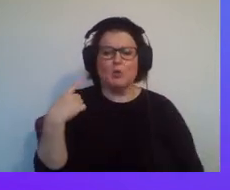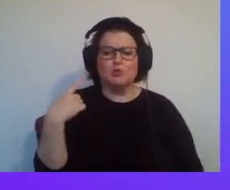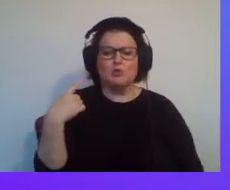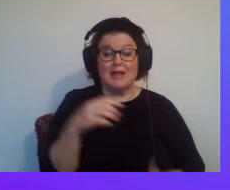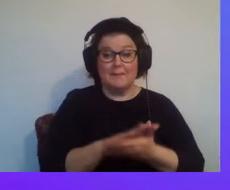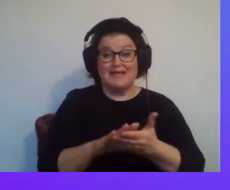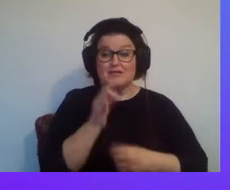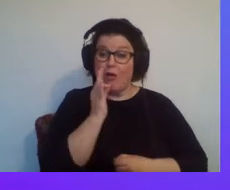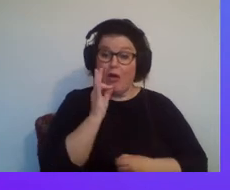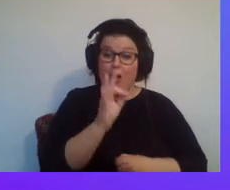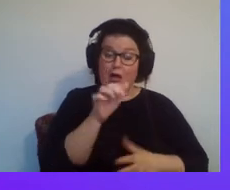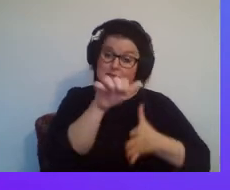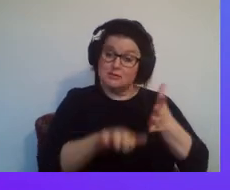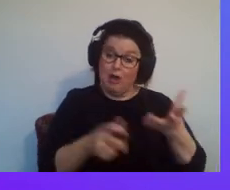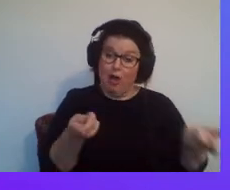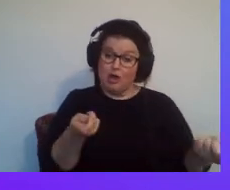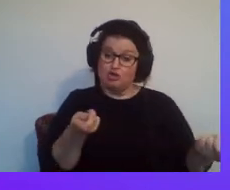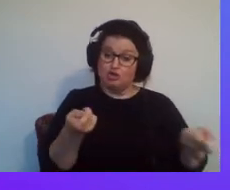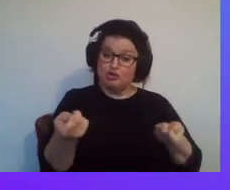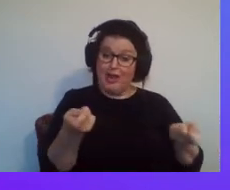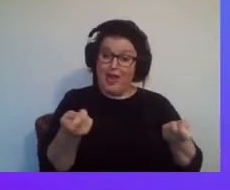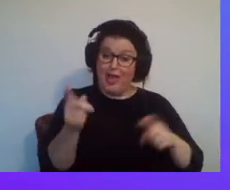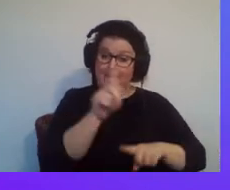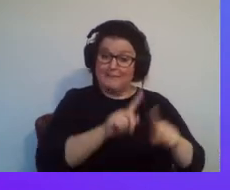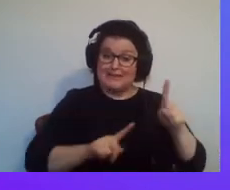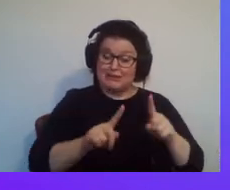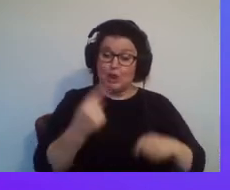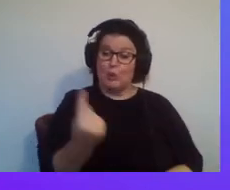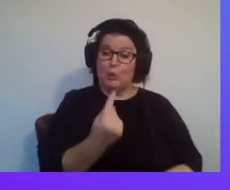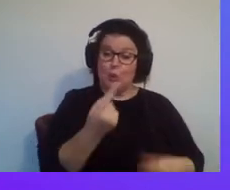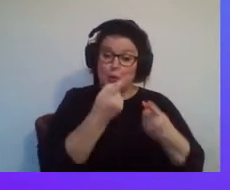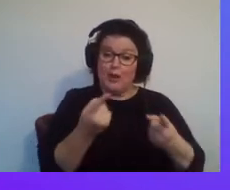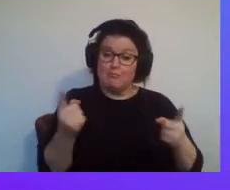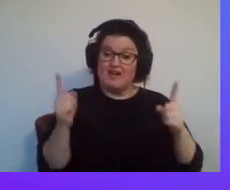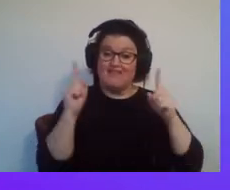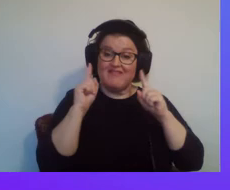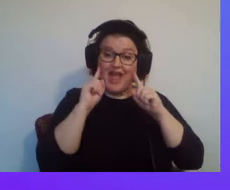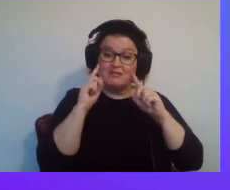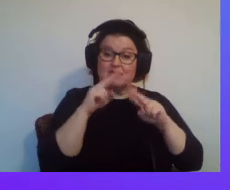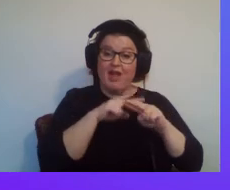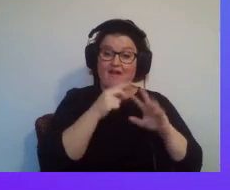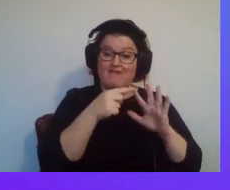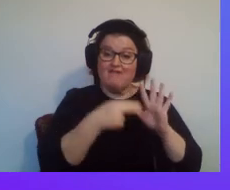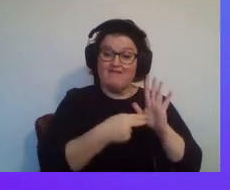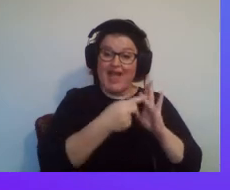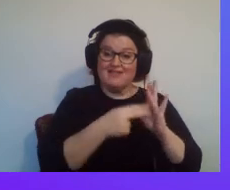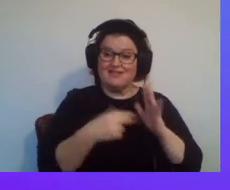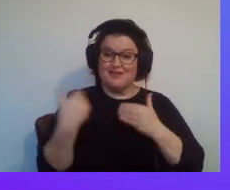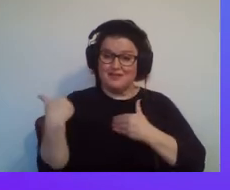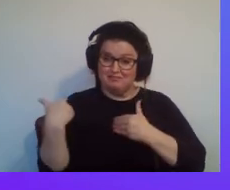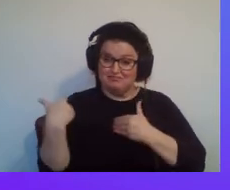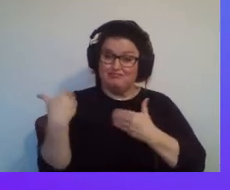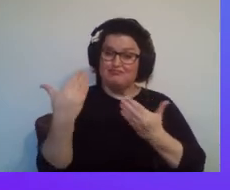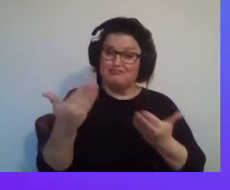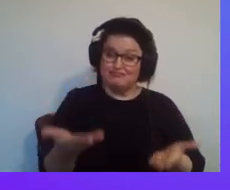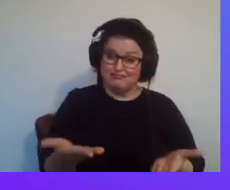him to chair the early part of the session with the hope that Lord Woolley will join us very shortly. So with that, at that point,